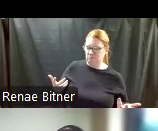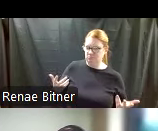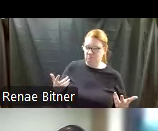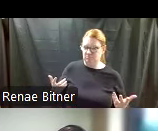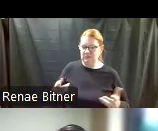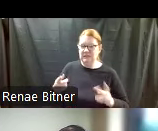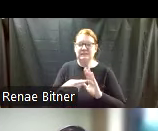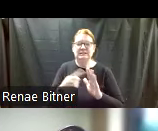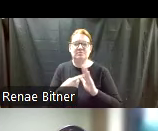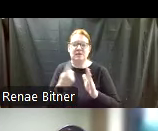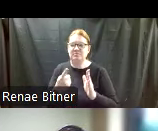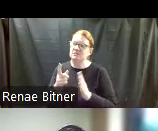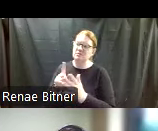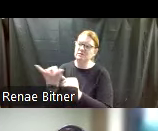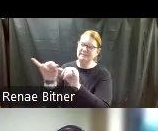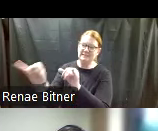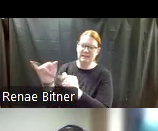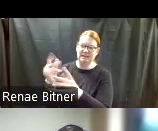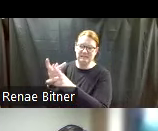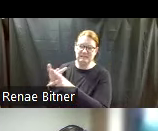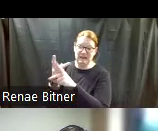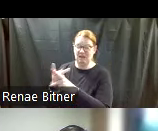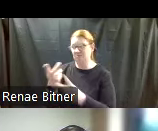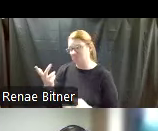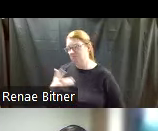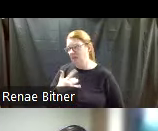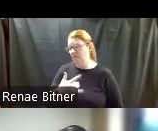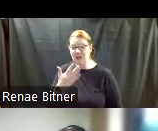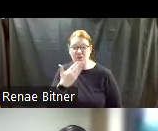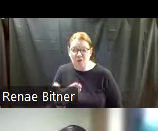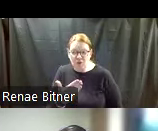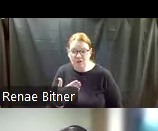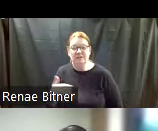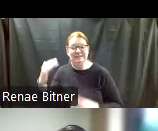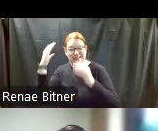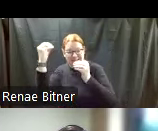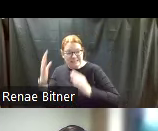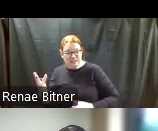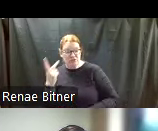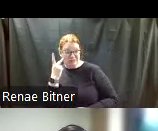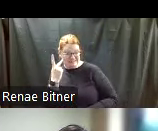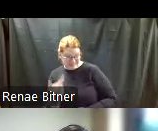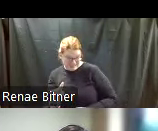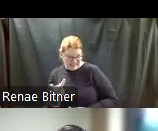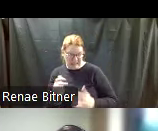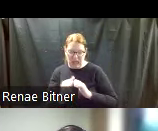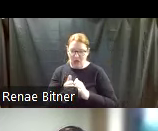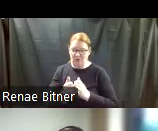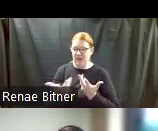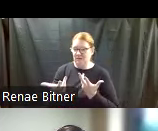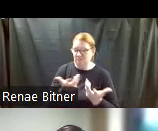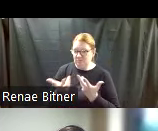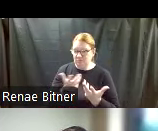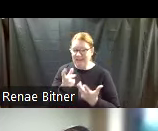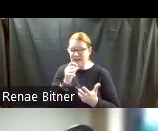taken place at her daycare. Again, we thought it was great because the teachers could see somebody working with her, interacting with her. She's not going to